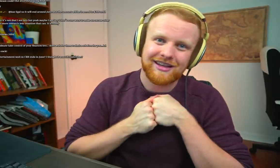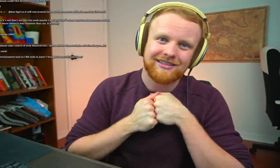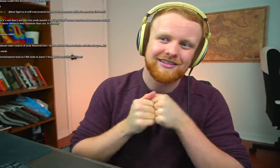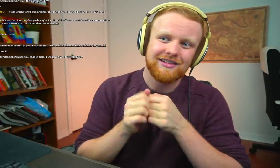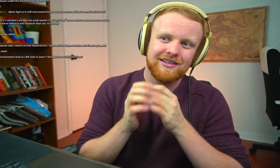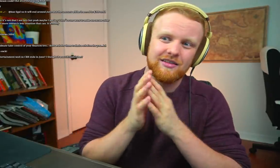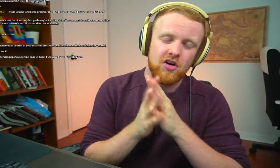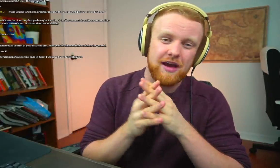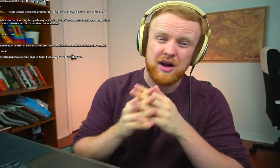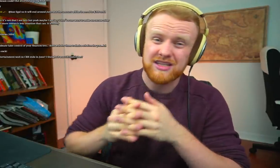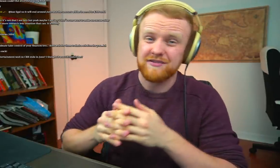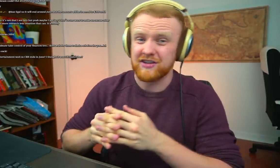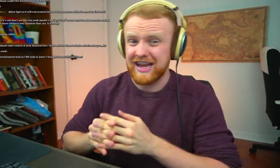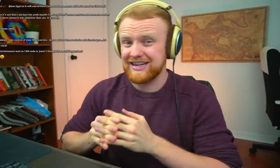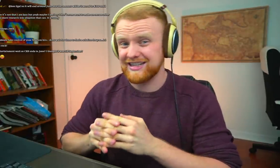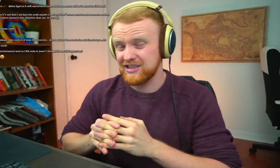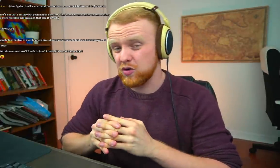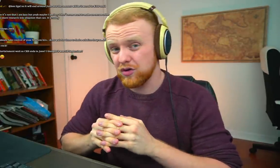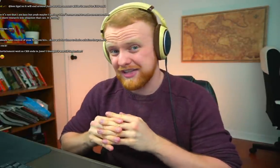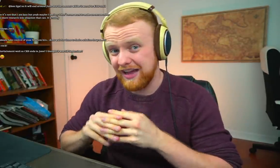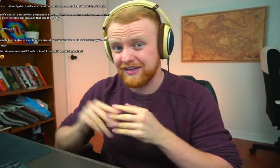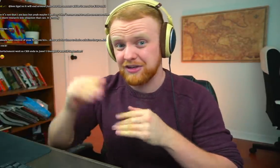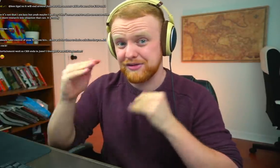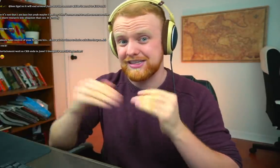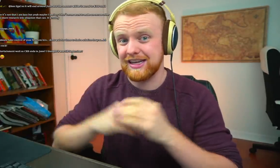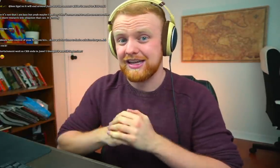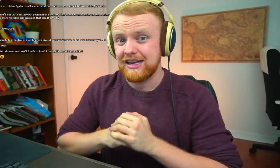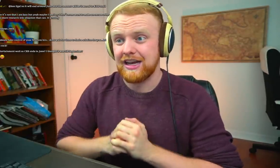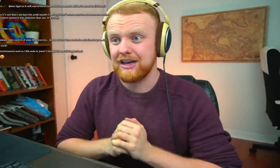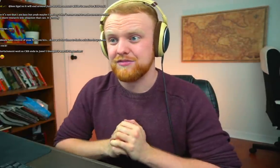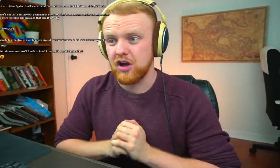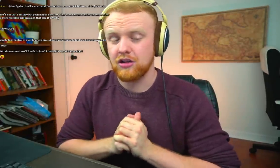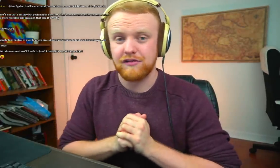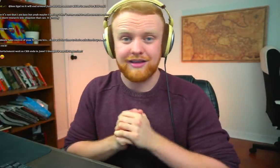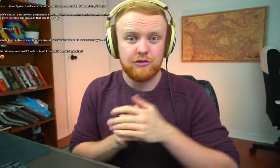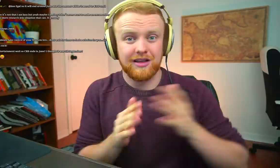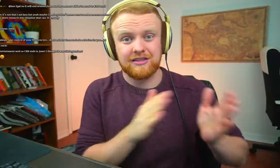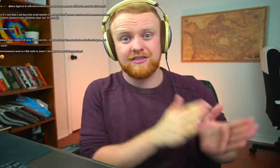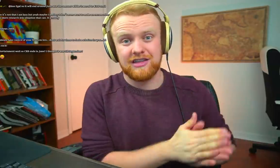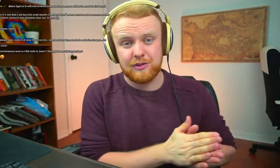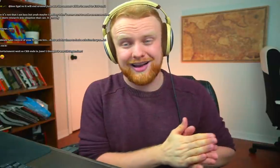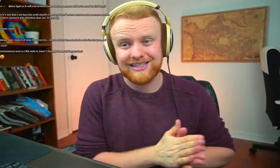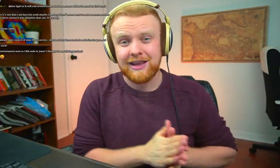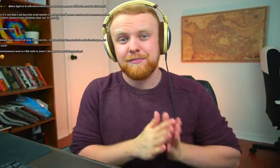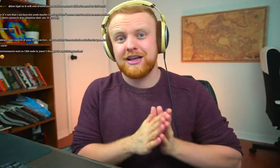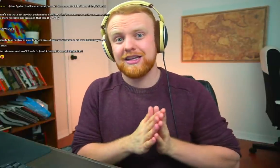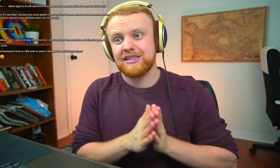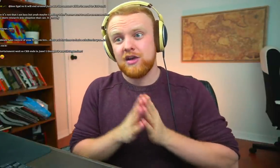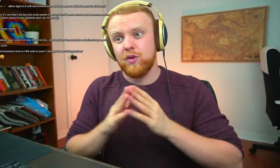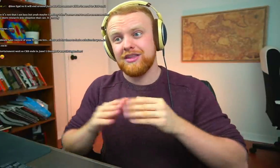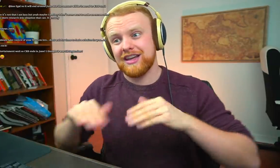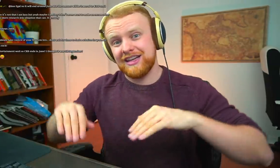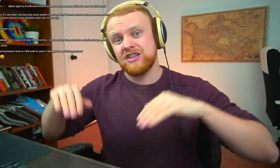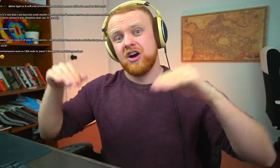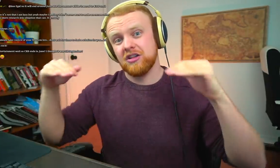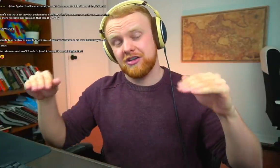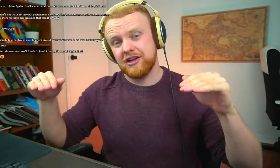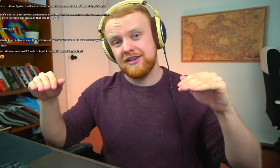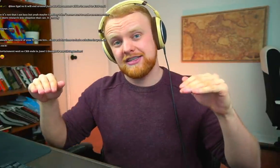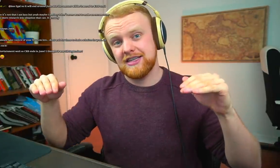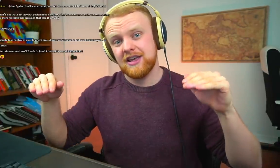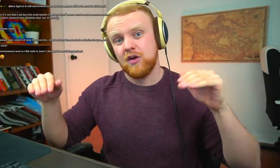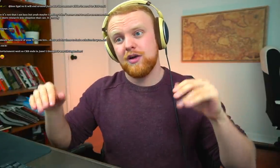think it's all that positive for Canada as a whole to have an increasing dollar value relative to the US, because when the Canadian